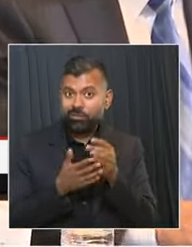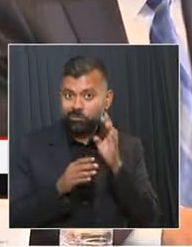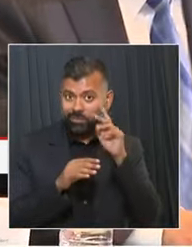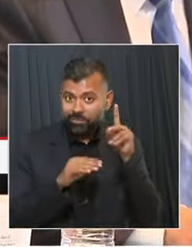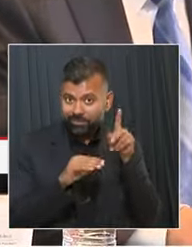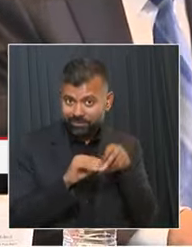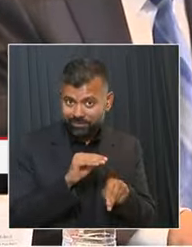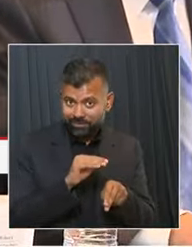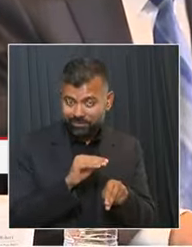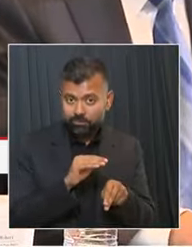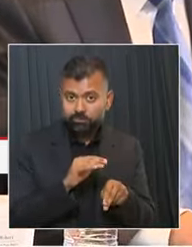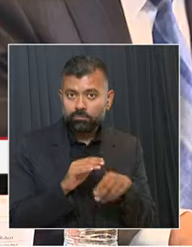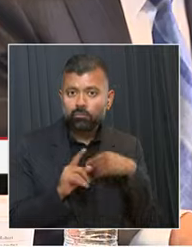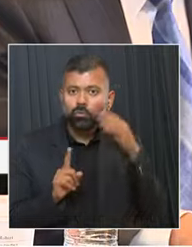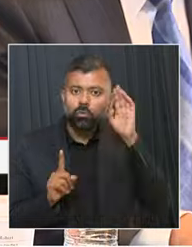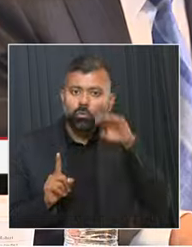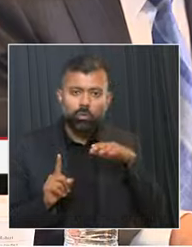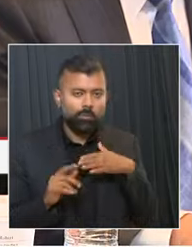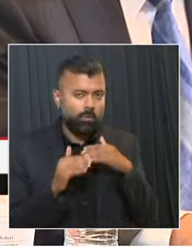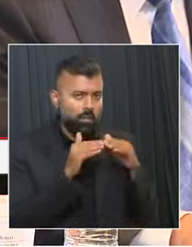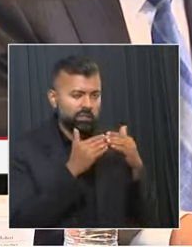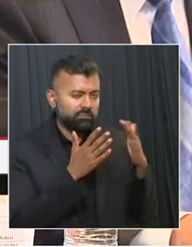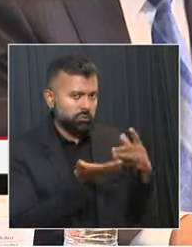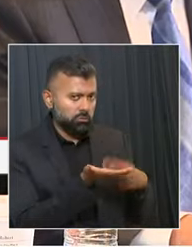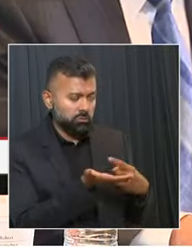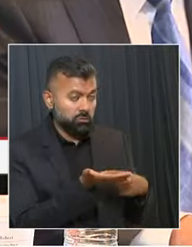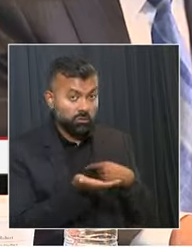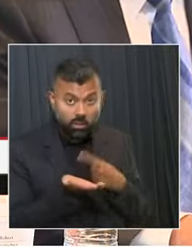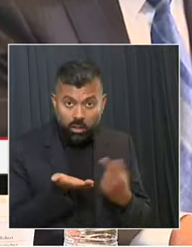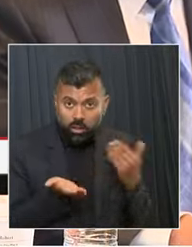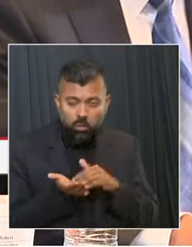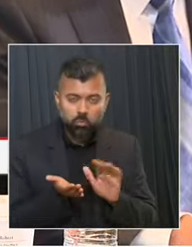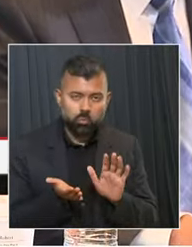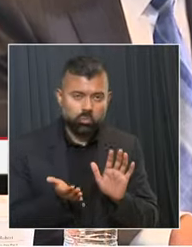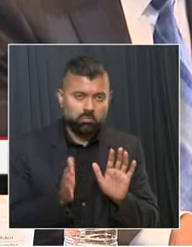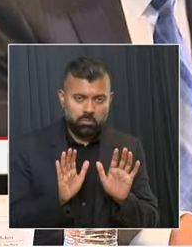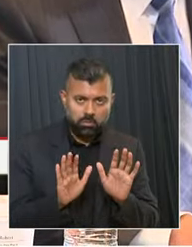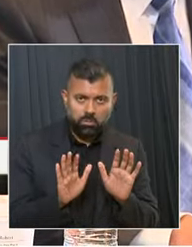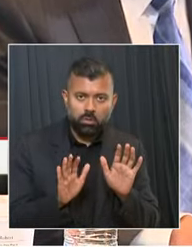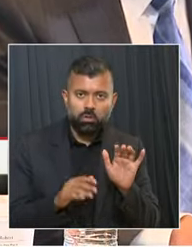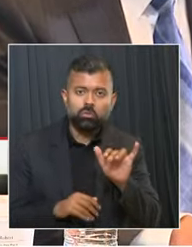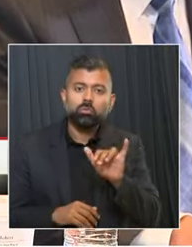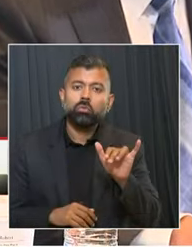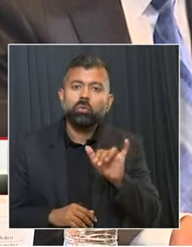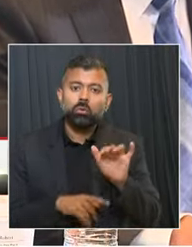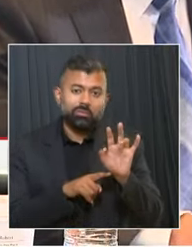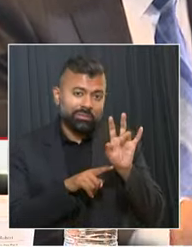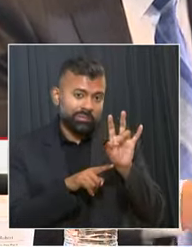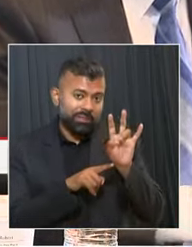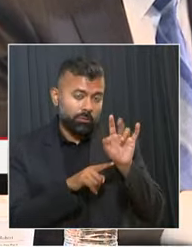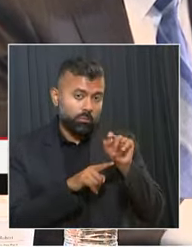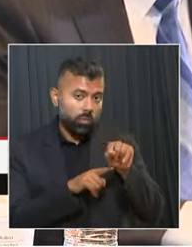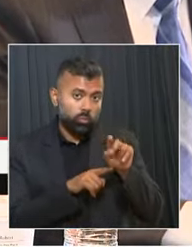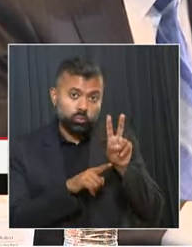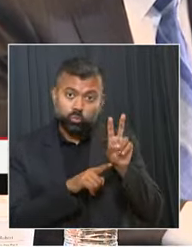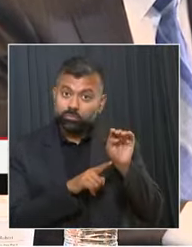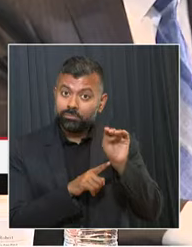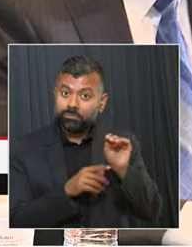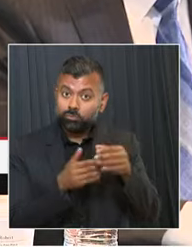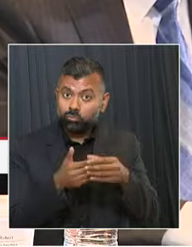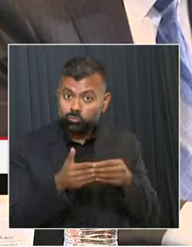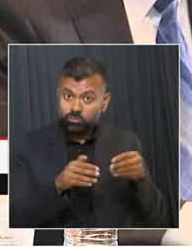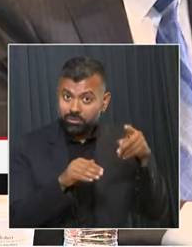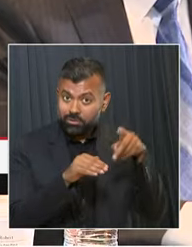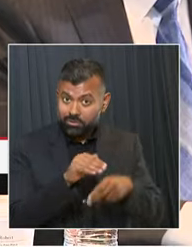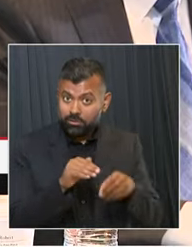But there's also a cut of $7.2 million in operating money that I put in the budget last year for